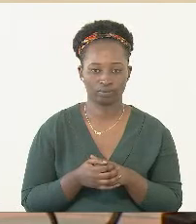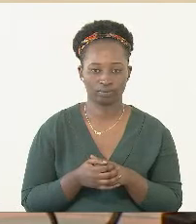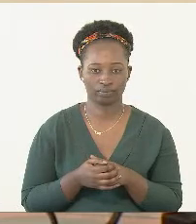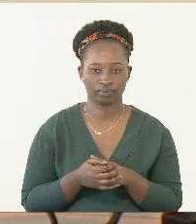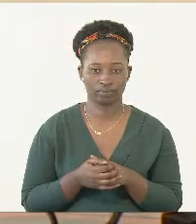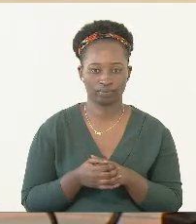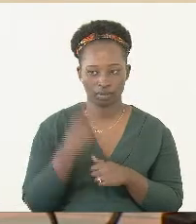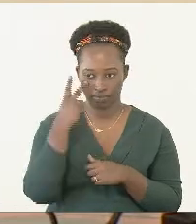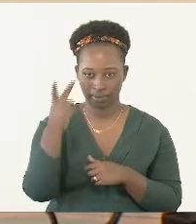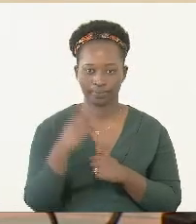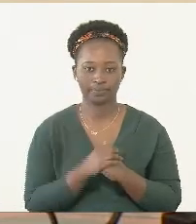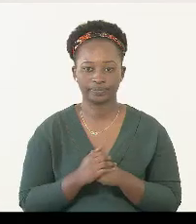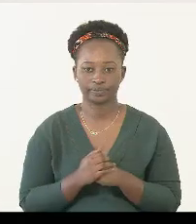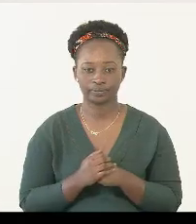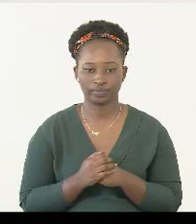C.